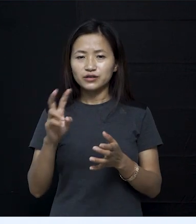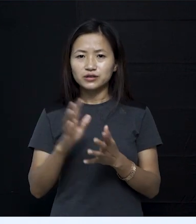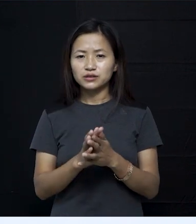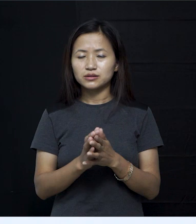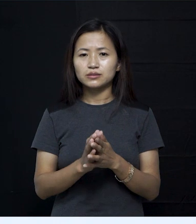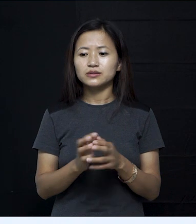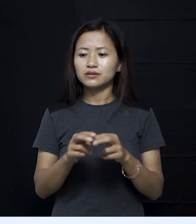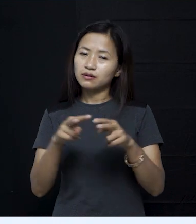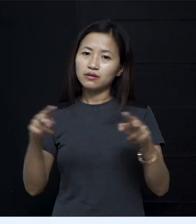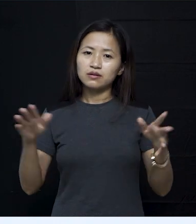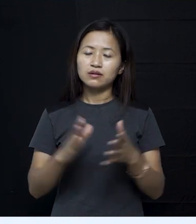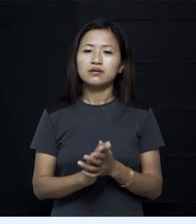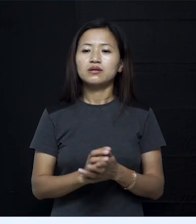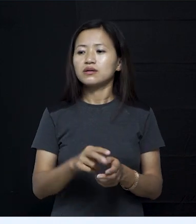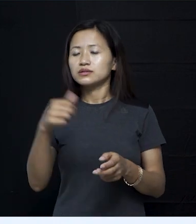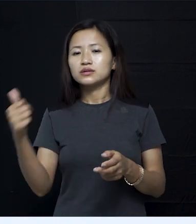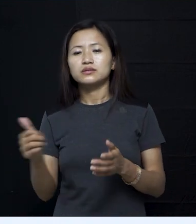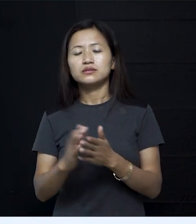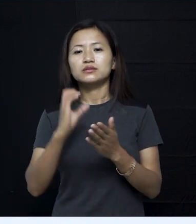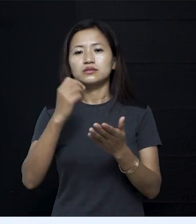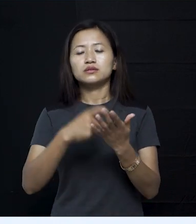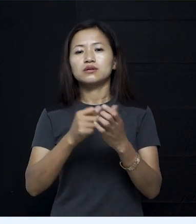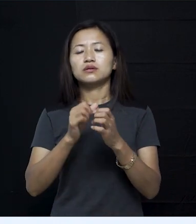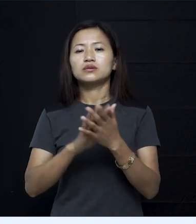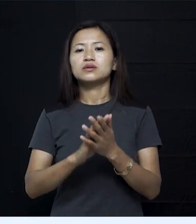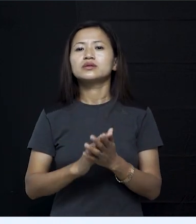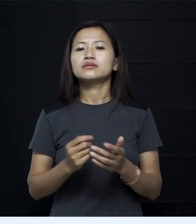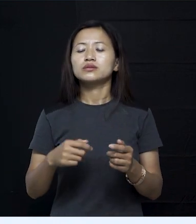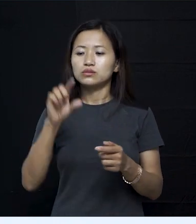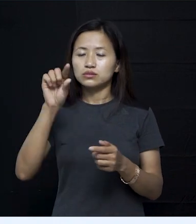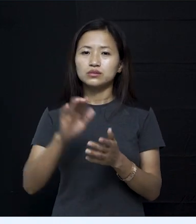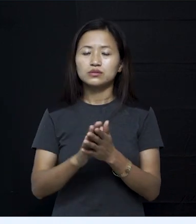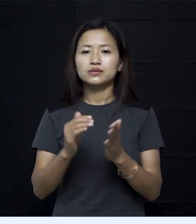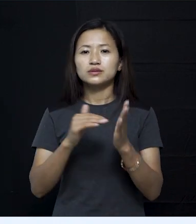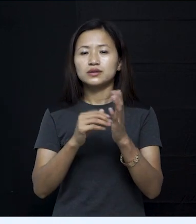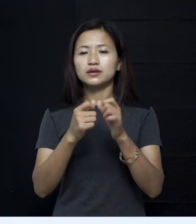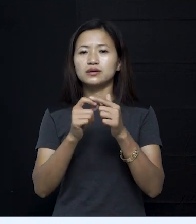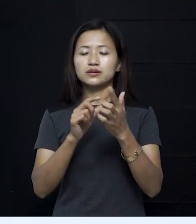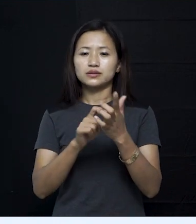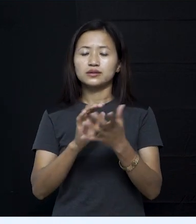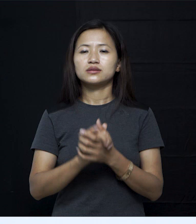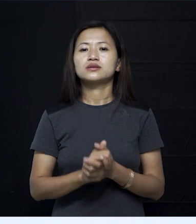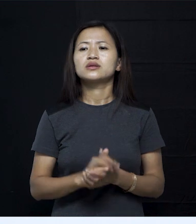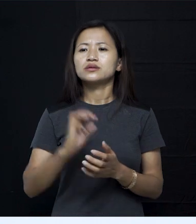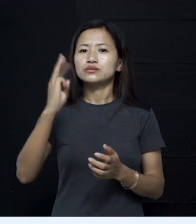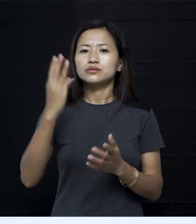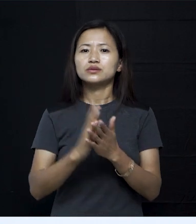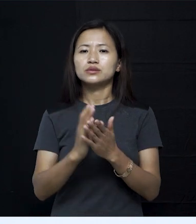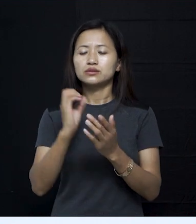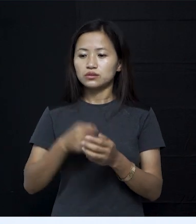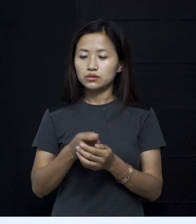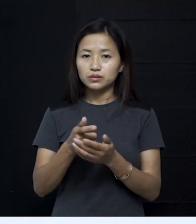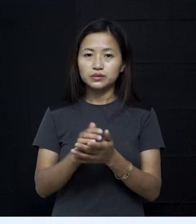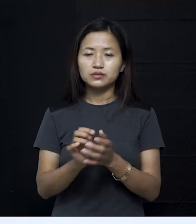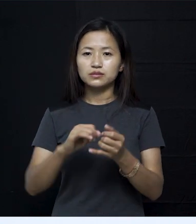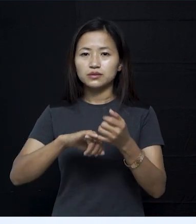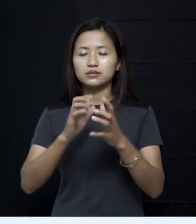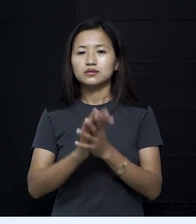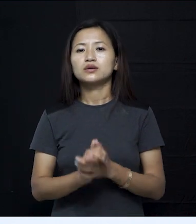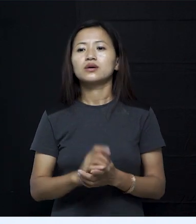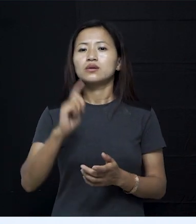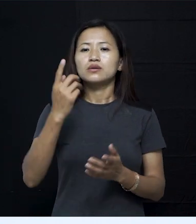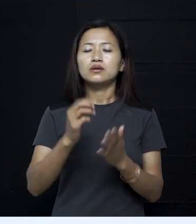Kharif crops will be sown and again they will be harvested in September to October, okay?